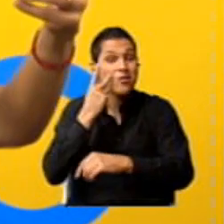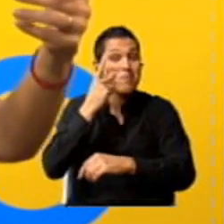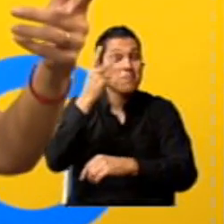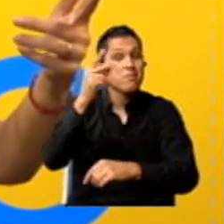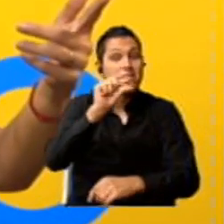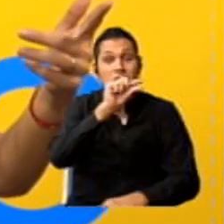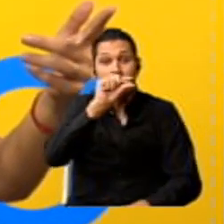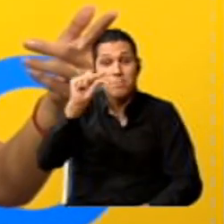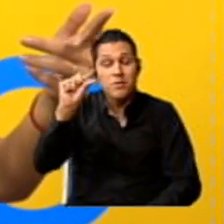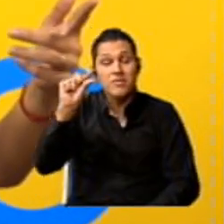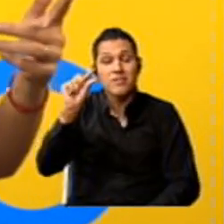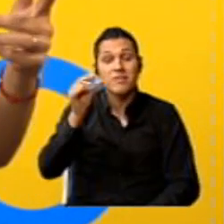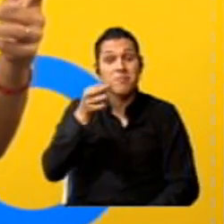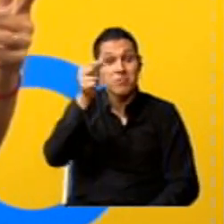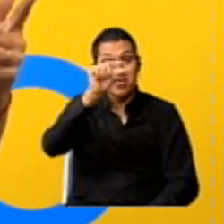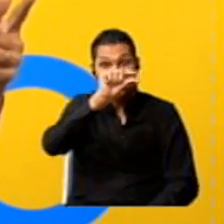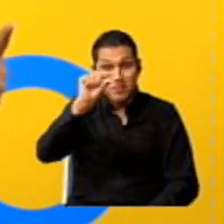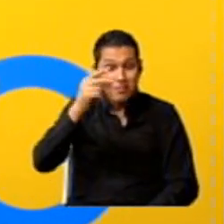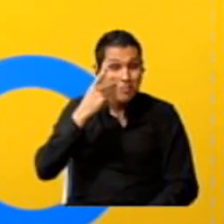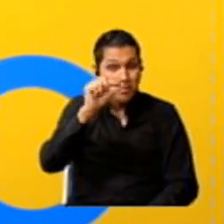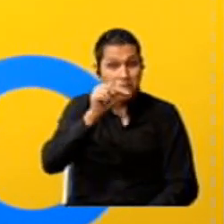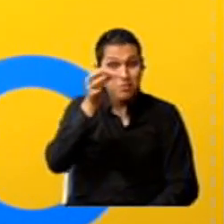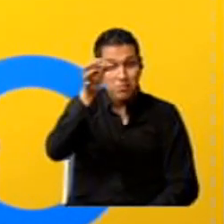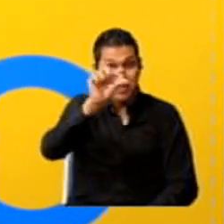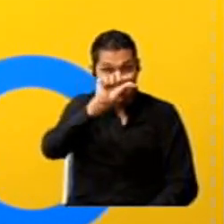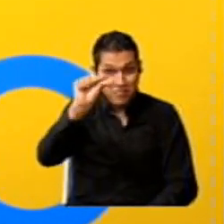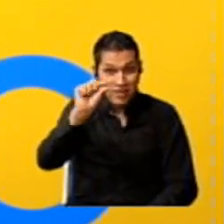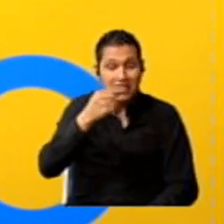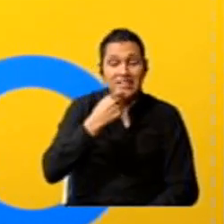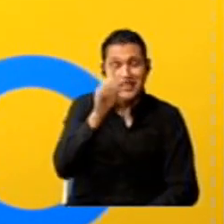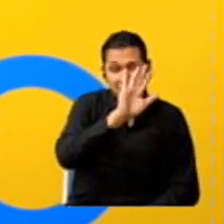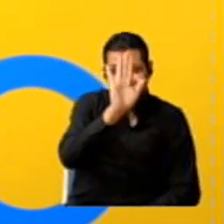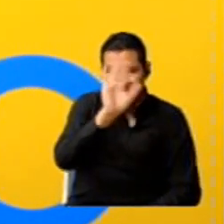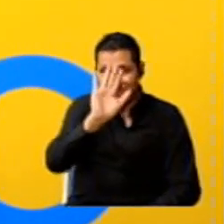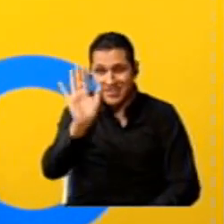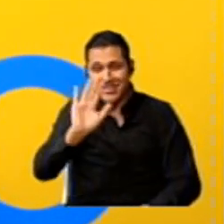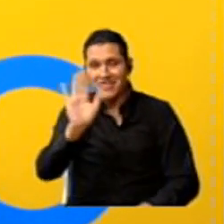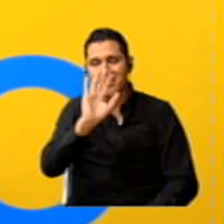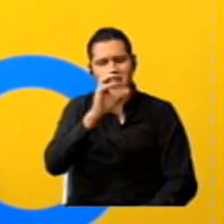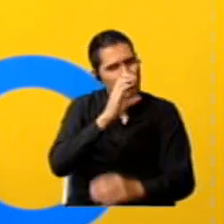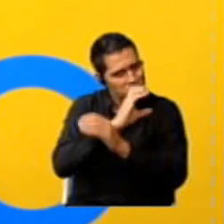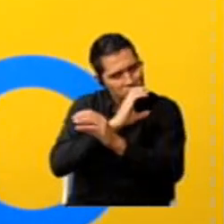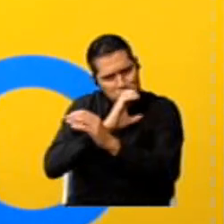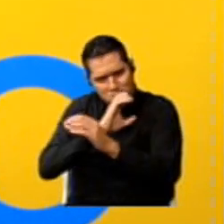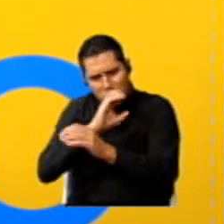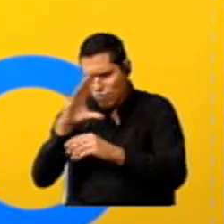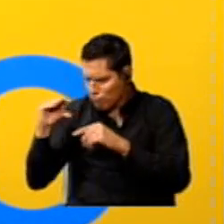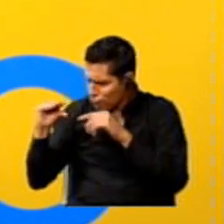week. Goodbye. Goodbye. Waldo, be careful, Waldo.